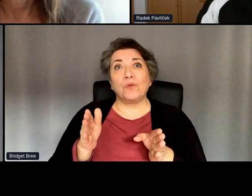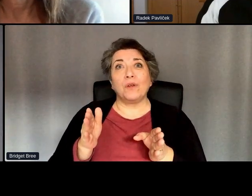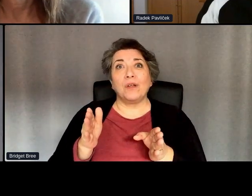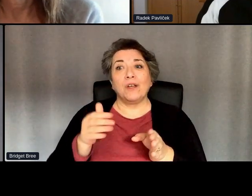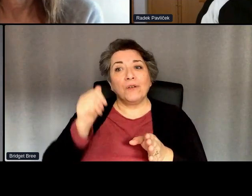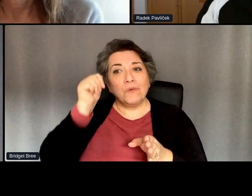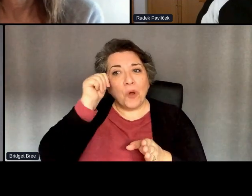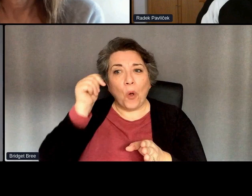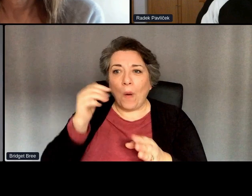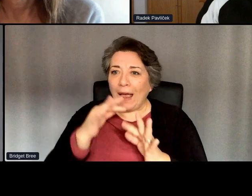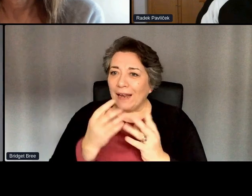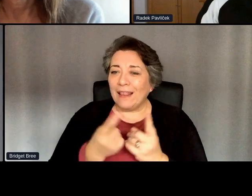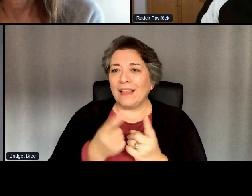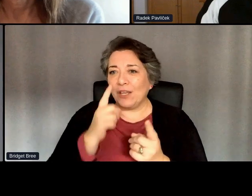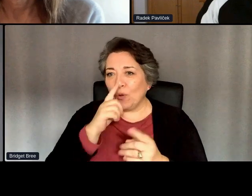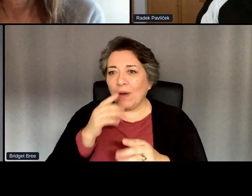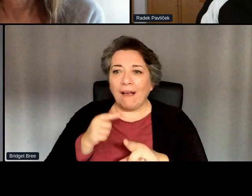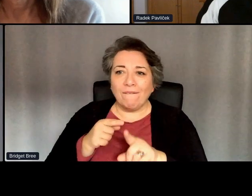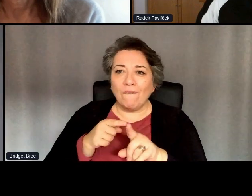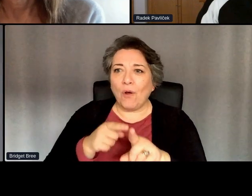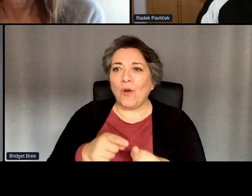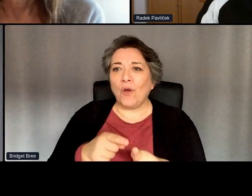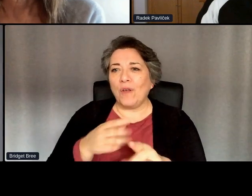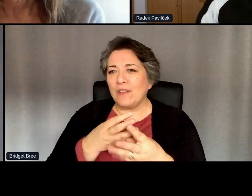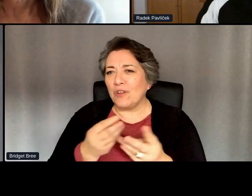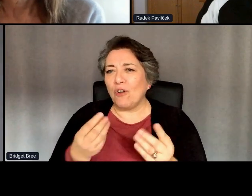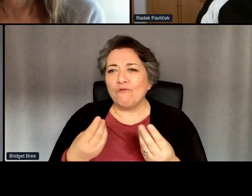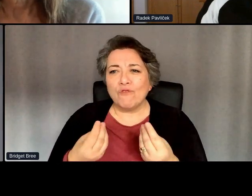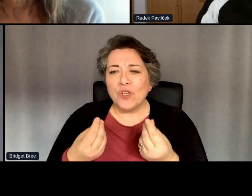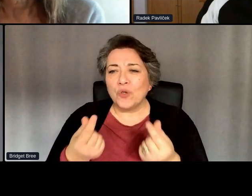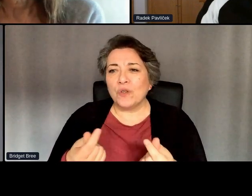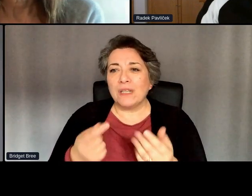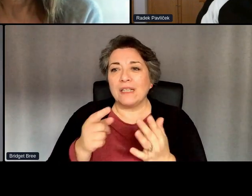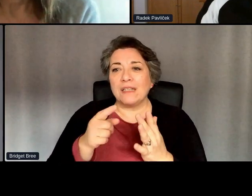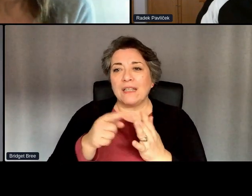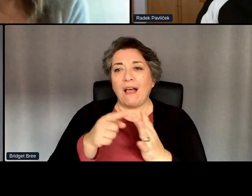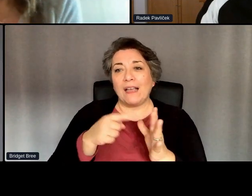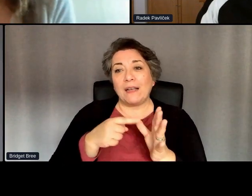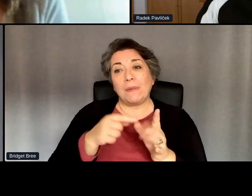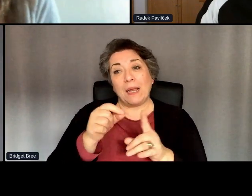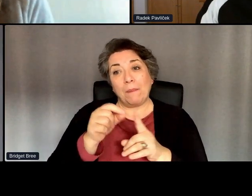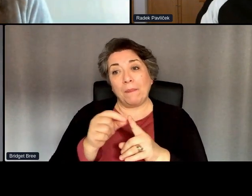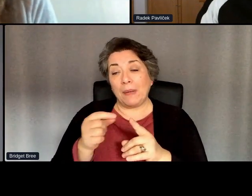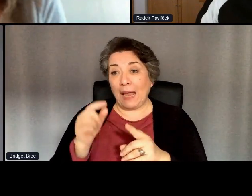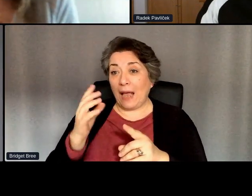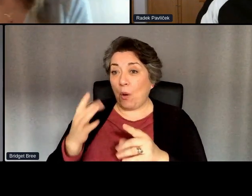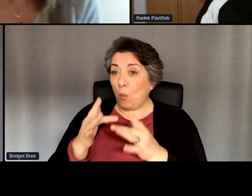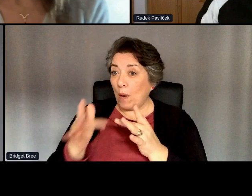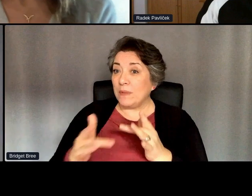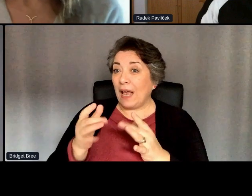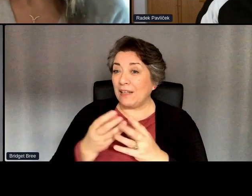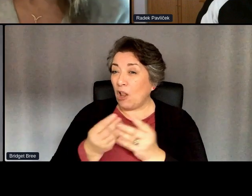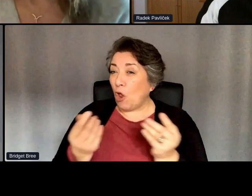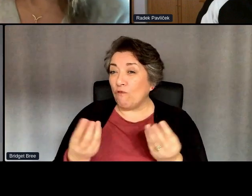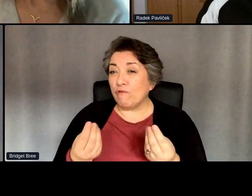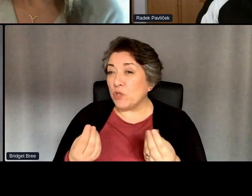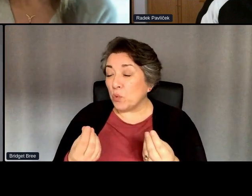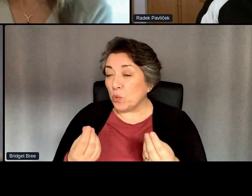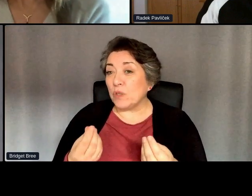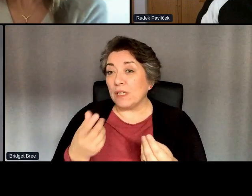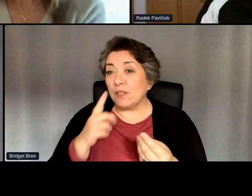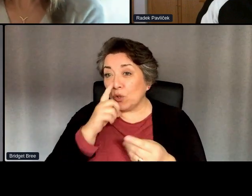information, and there's a lot of resources on the IAAP website that you can use for that. And there's